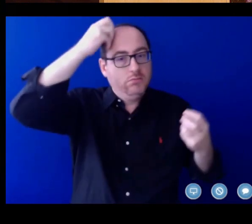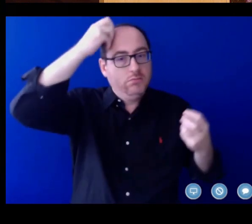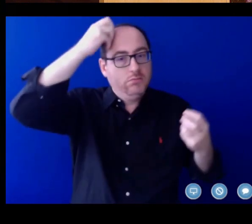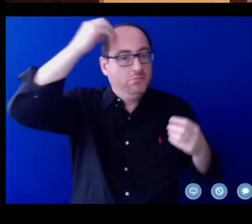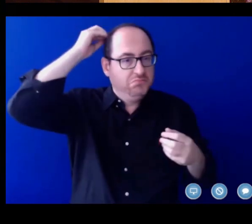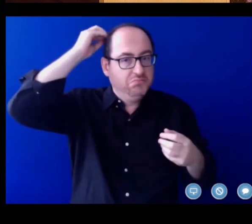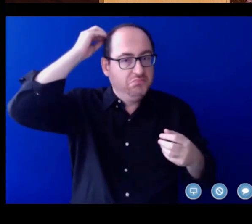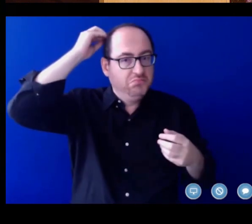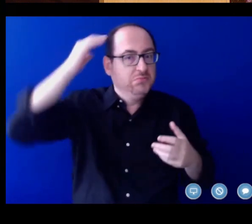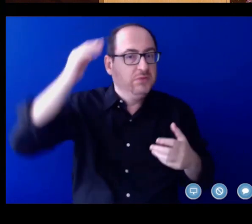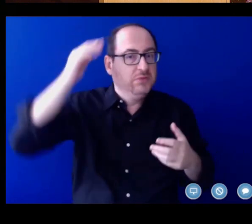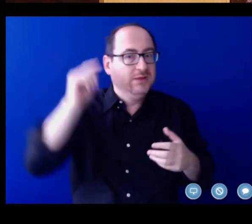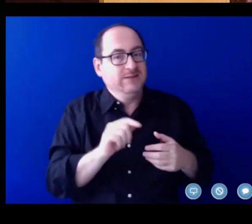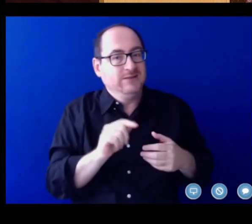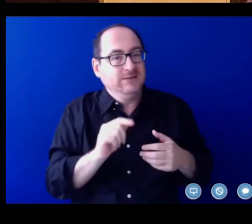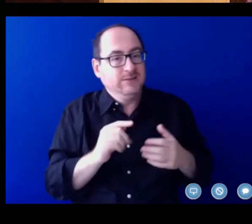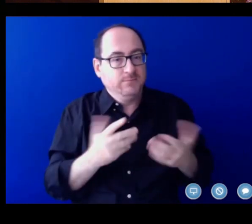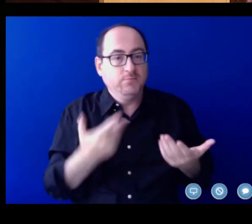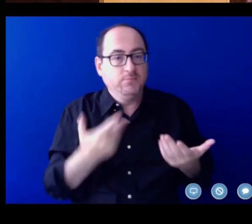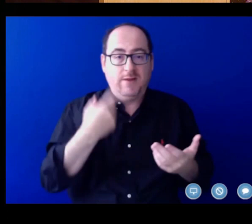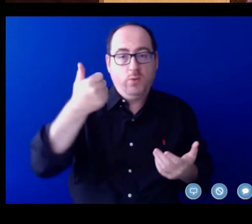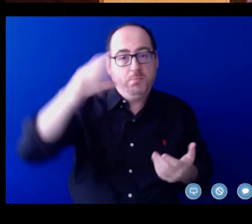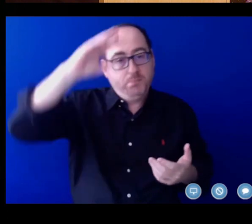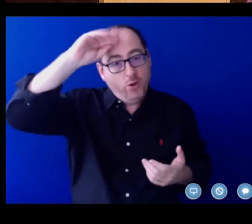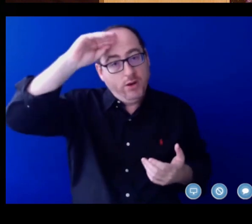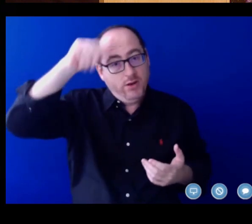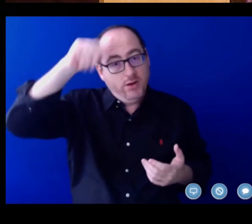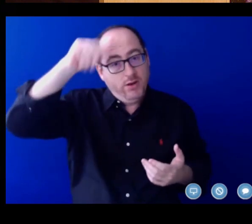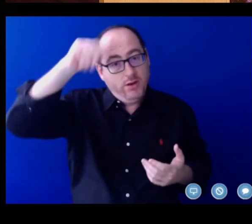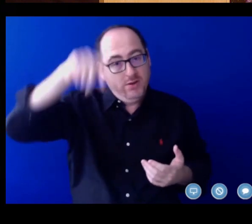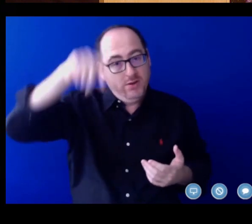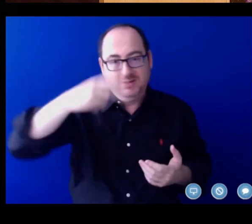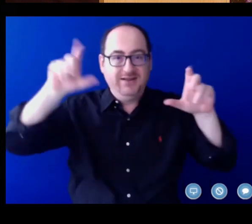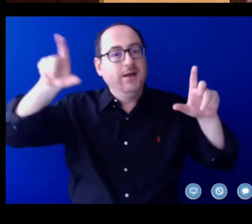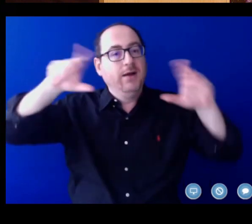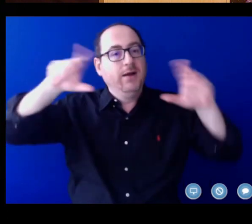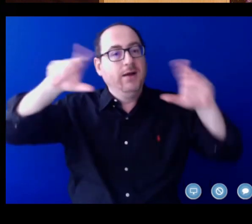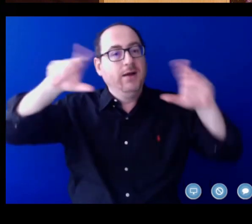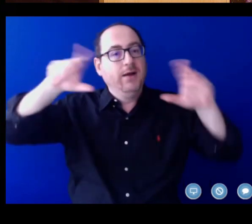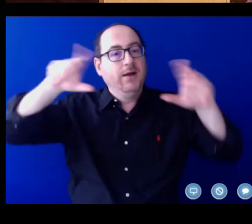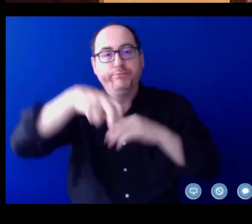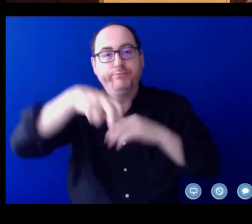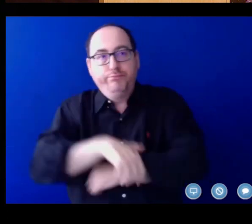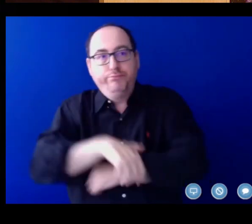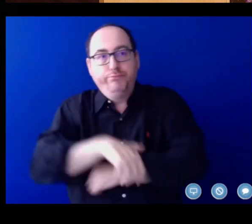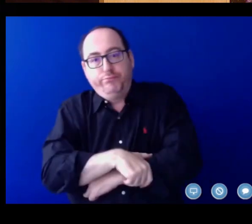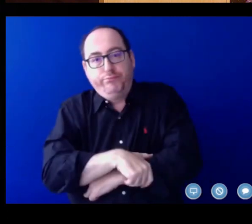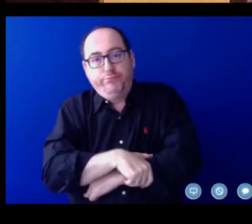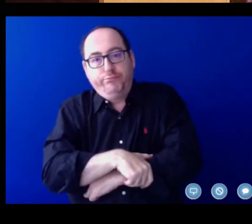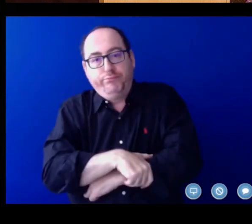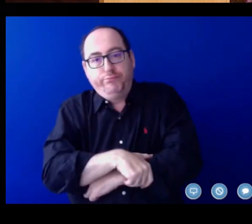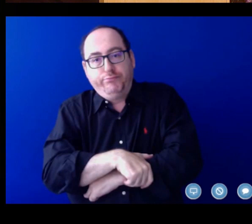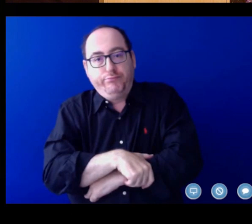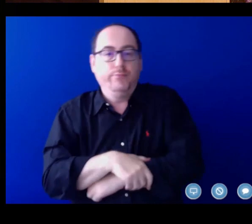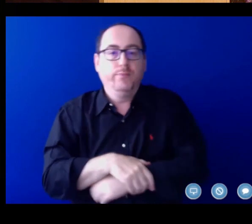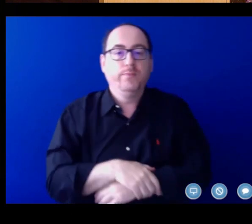room that was damaged in a mortar attack in a northern Syrian city. His father was seriously wounded, and the boy received slight